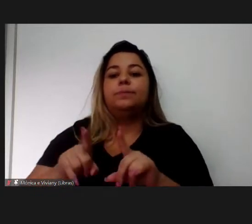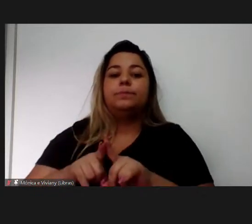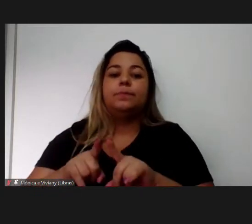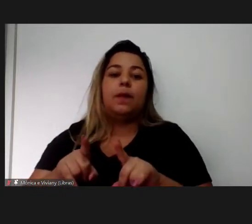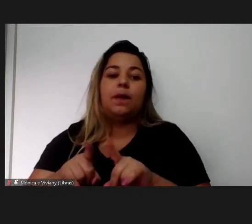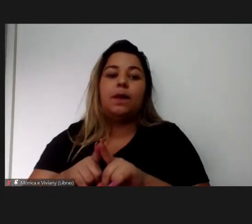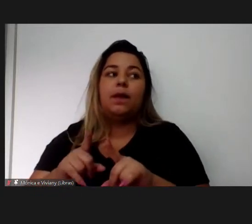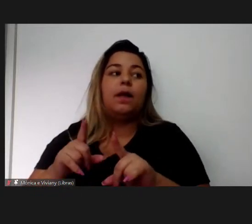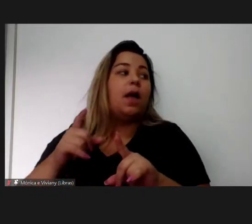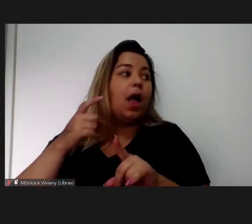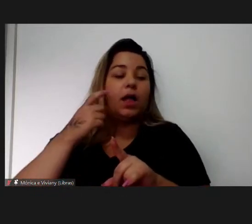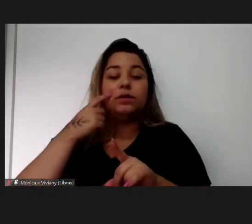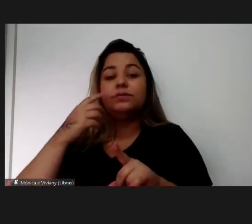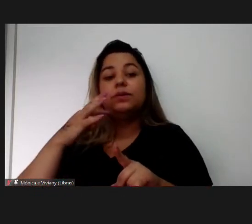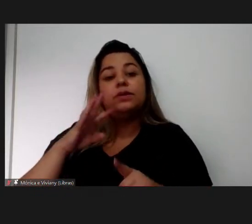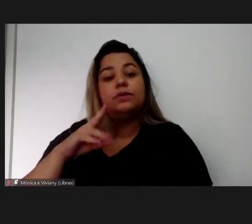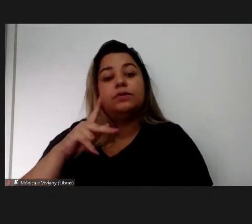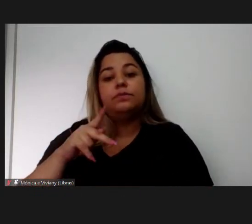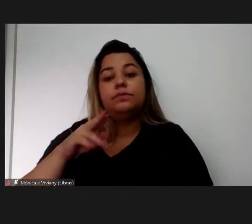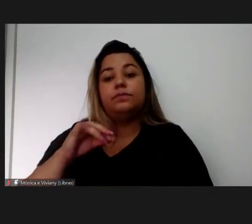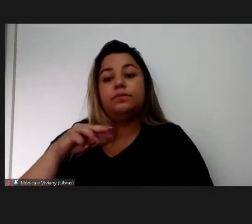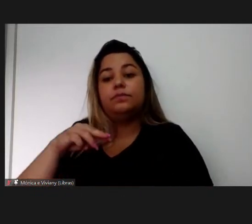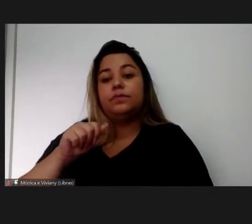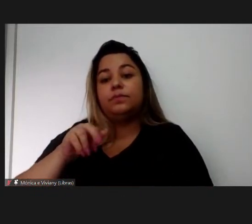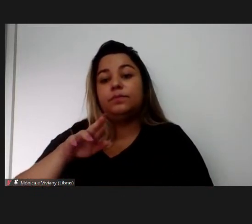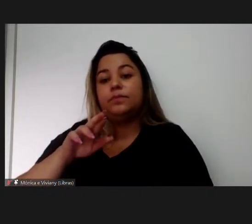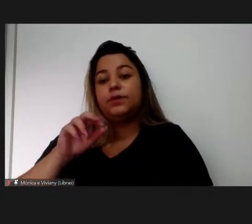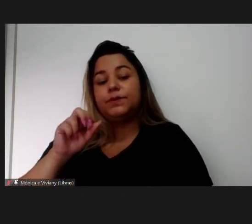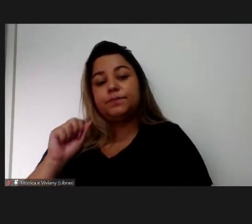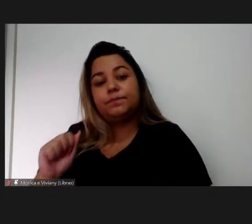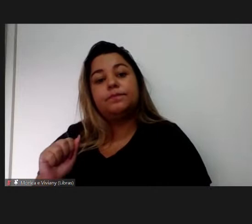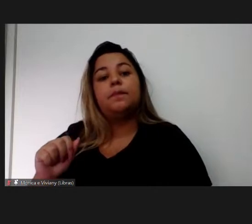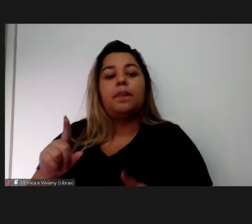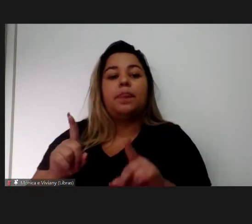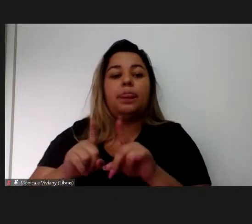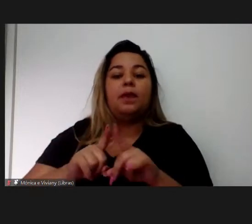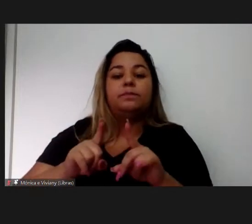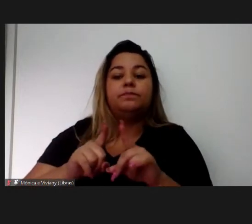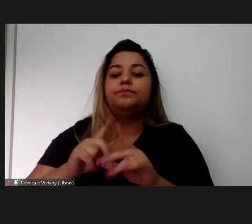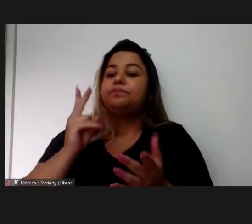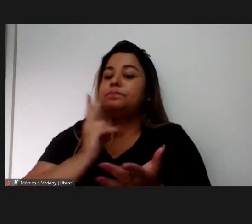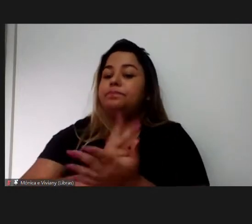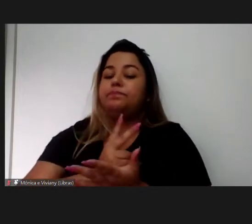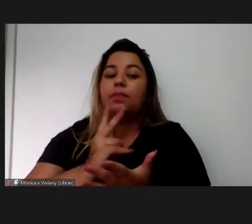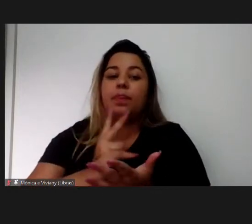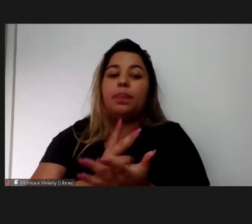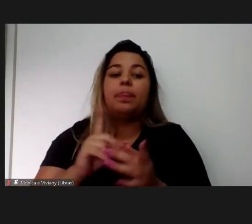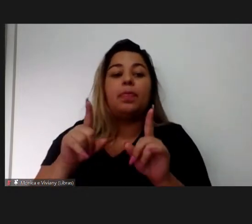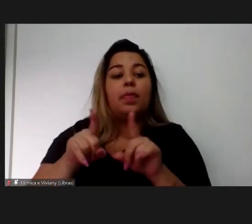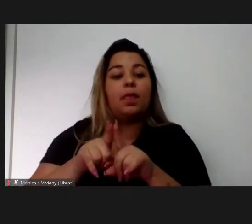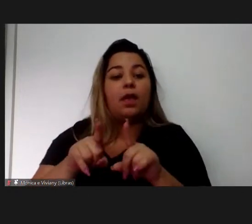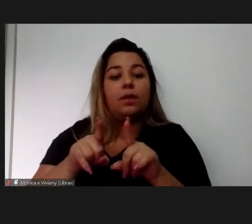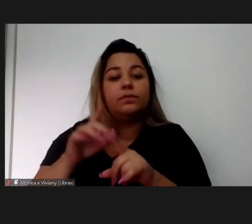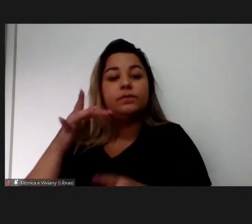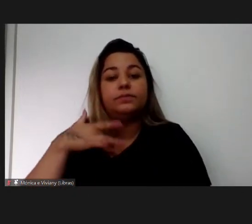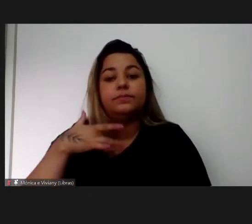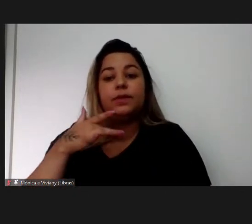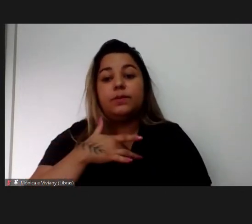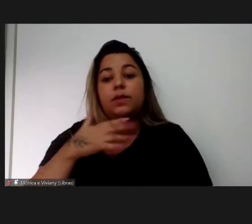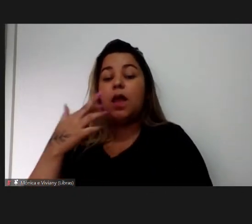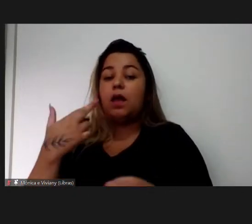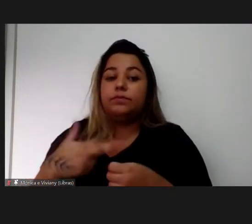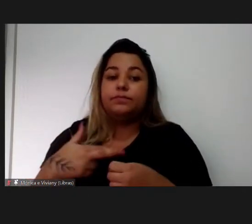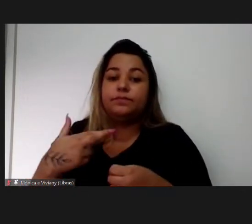of primary attention, that is also organized in network, because the primary attention in the same territory, same region,